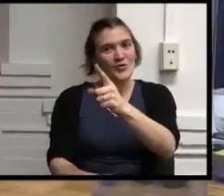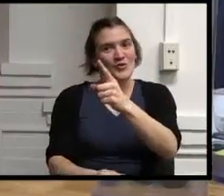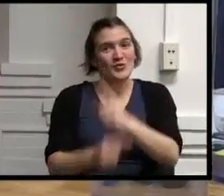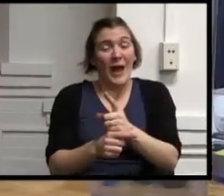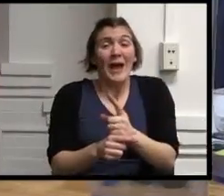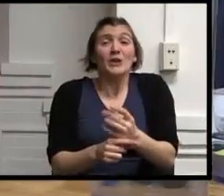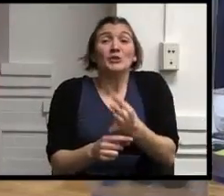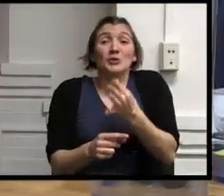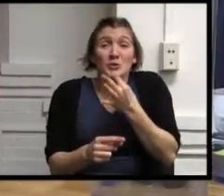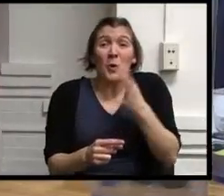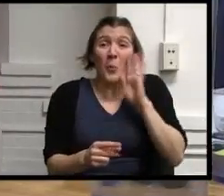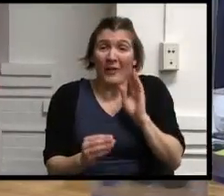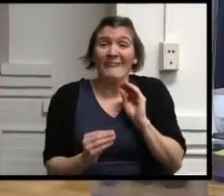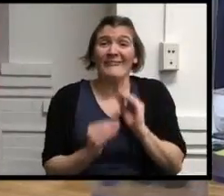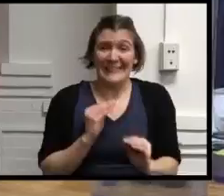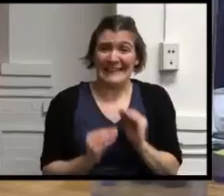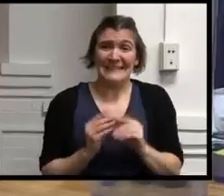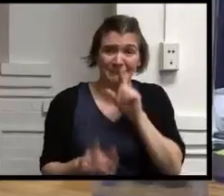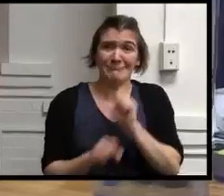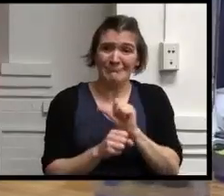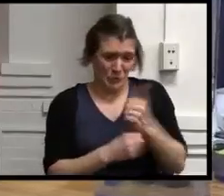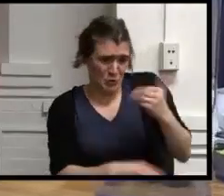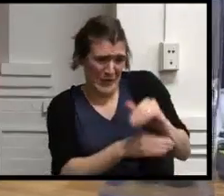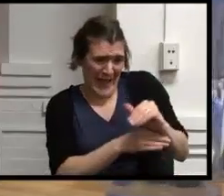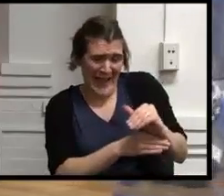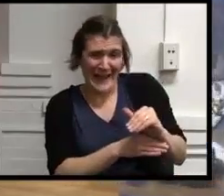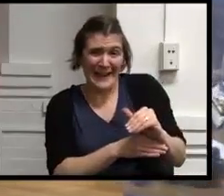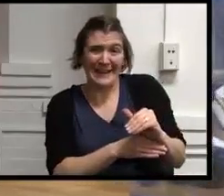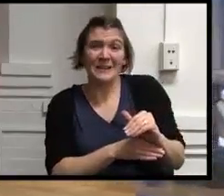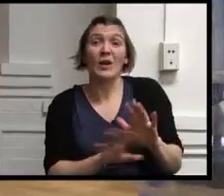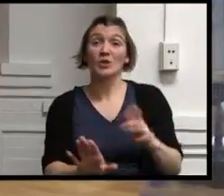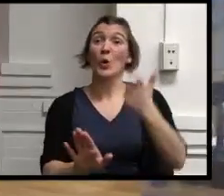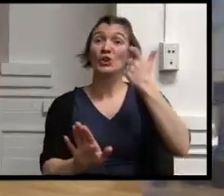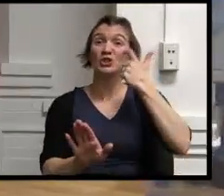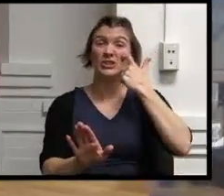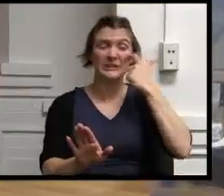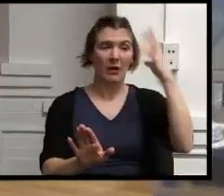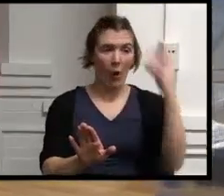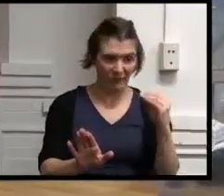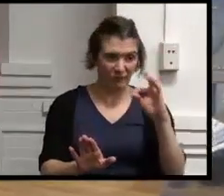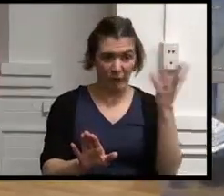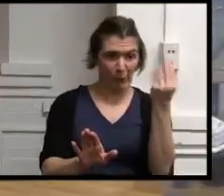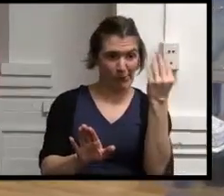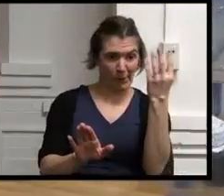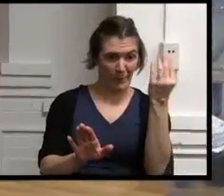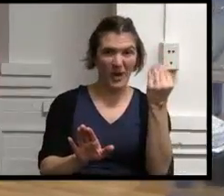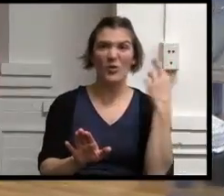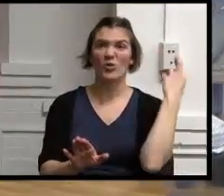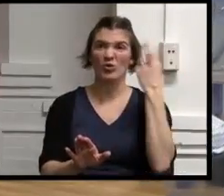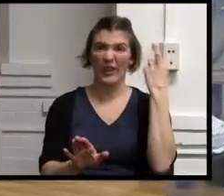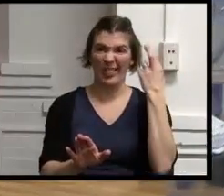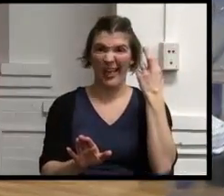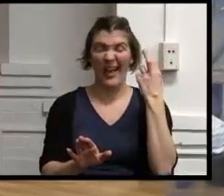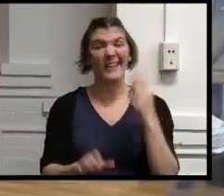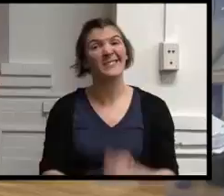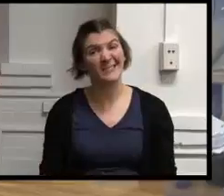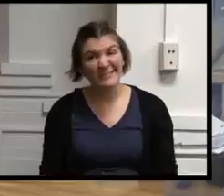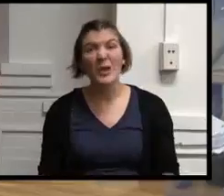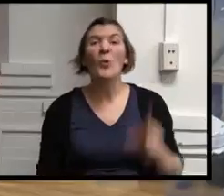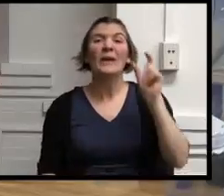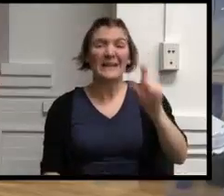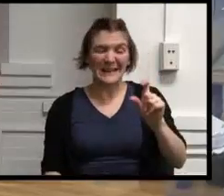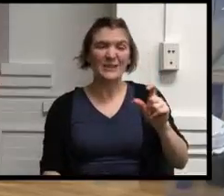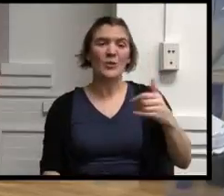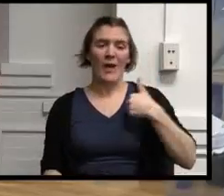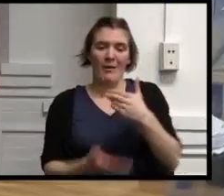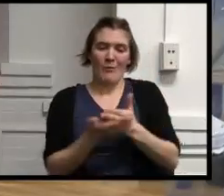being fixed this time, and we've learned from this most recent event that the importance of keeping some extra parts around so that we can do a